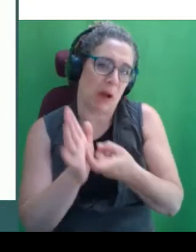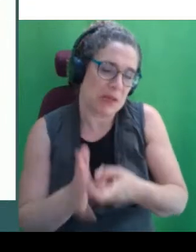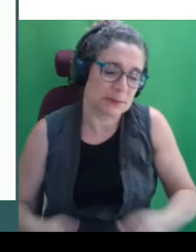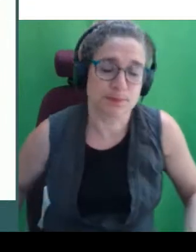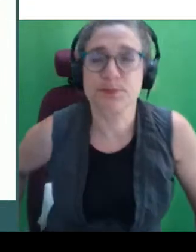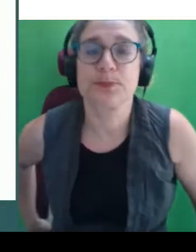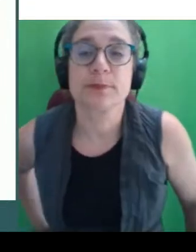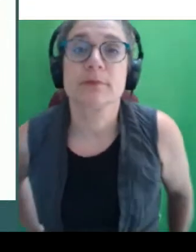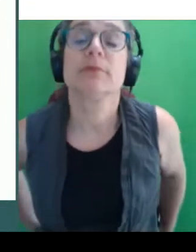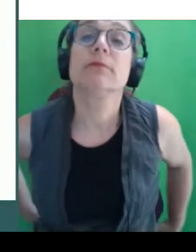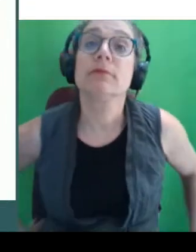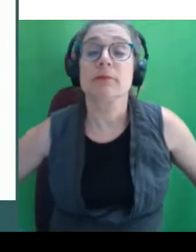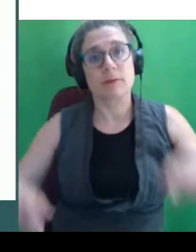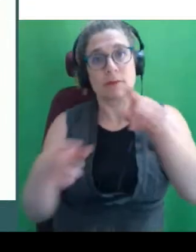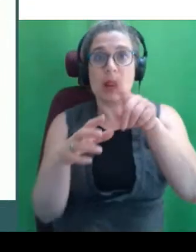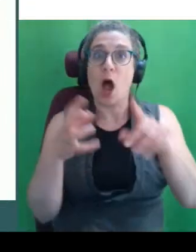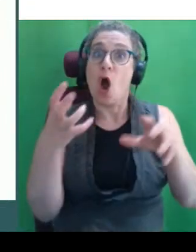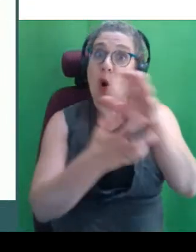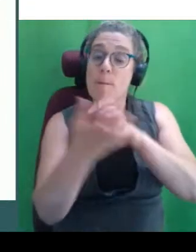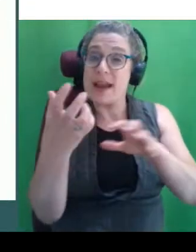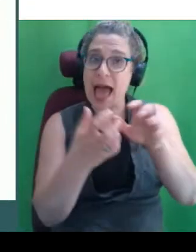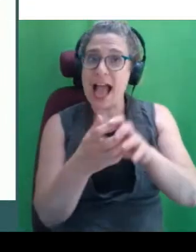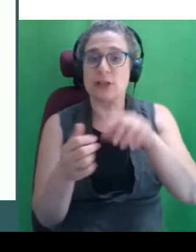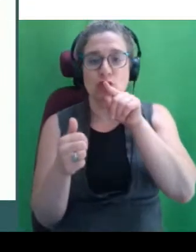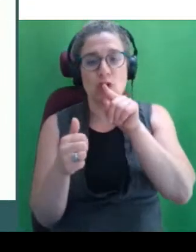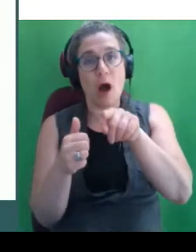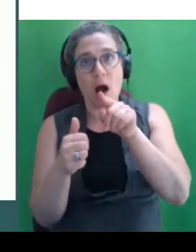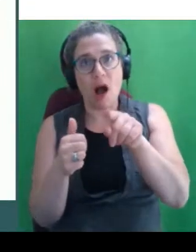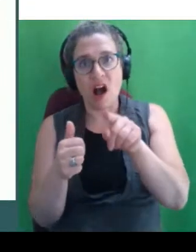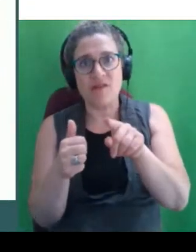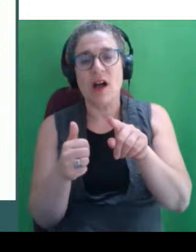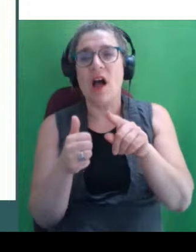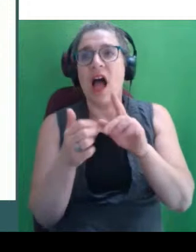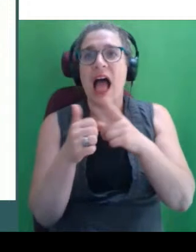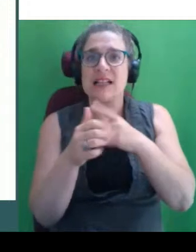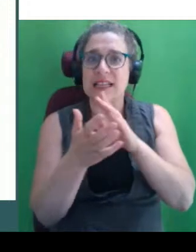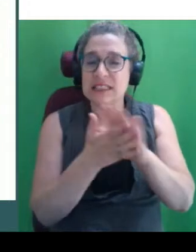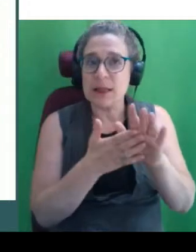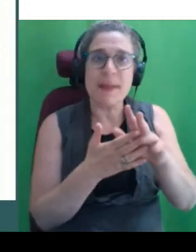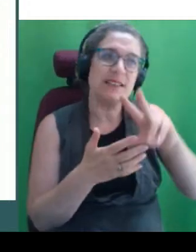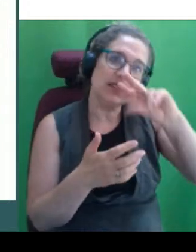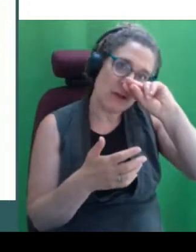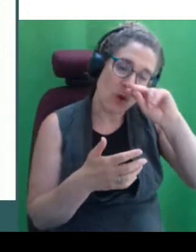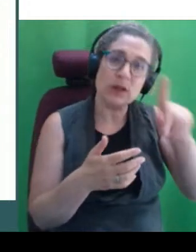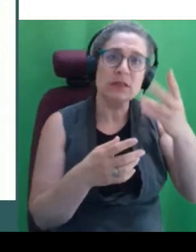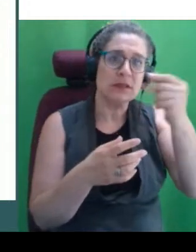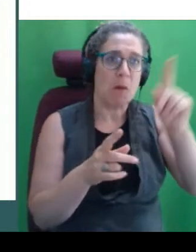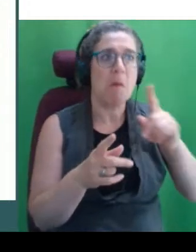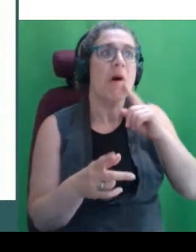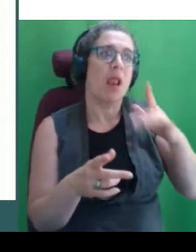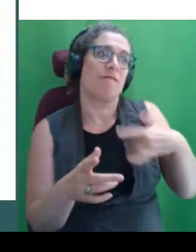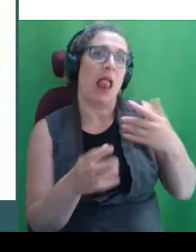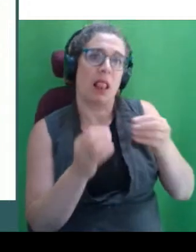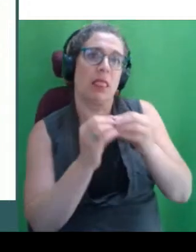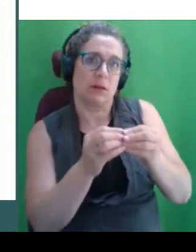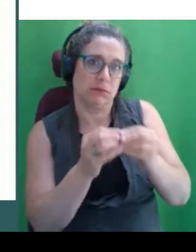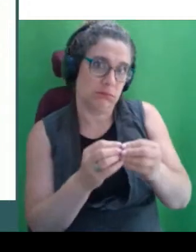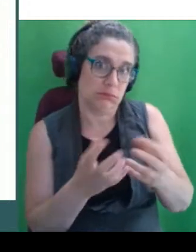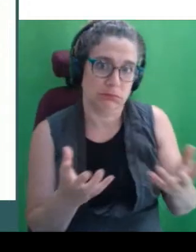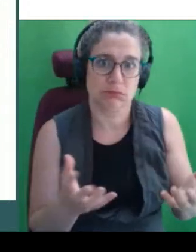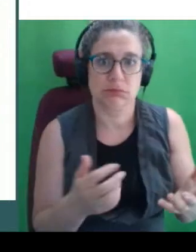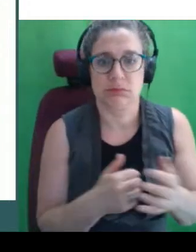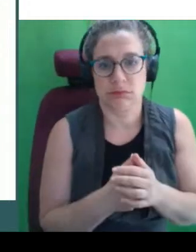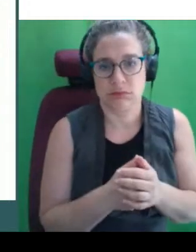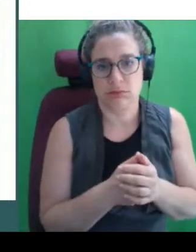got of antihistamine and steroid nasal spray, lots of patients find that that's very good as well. Leukotriene